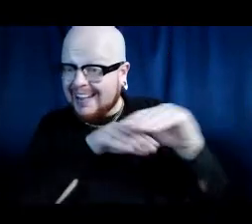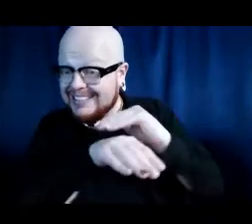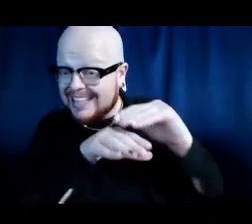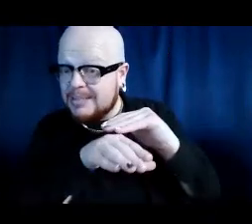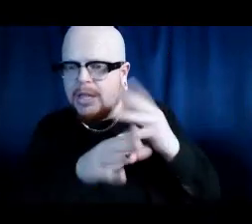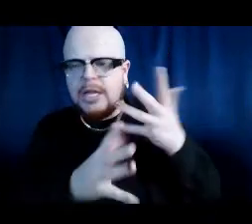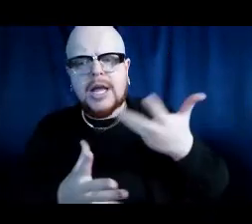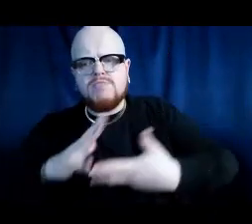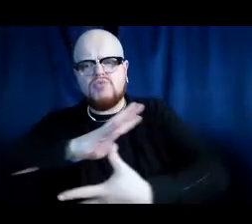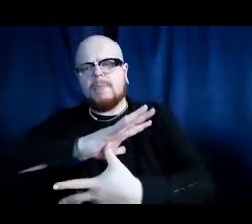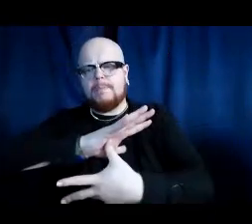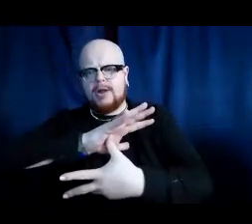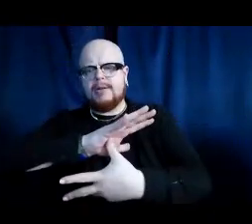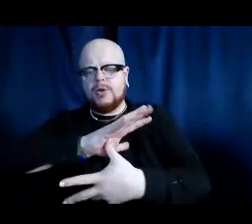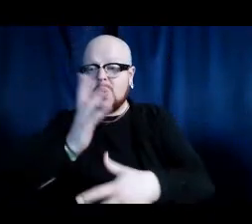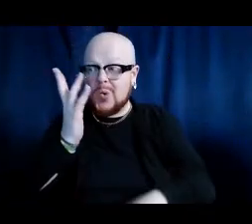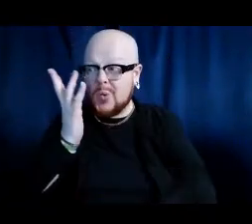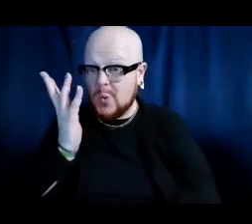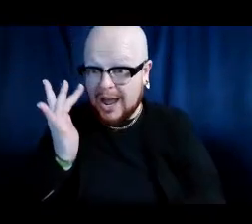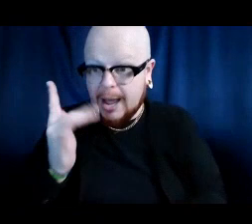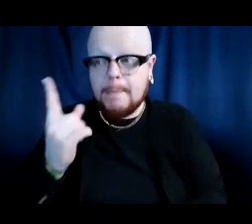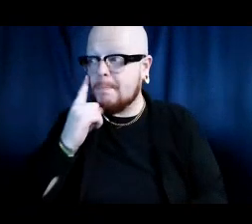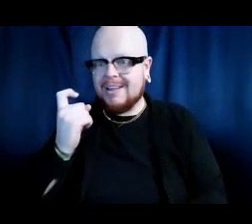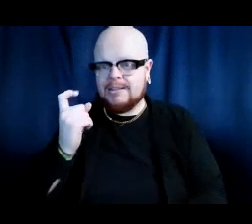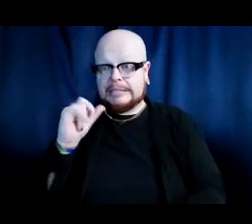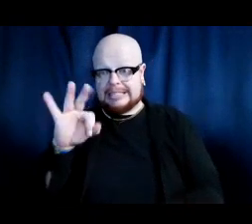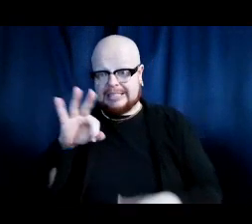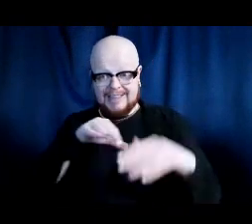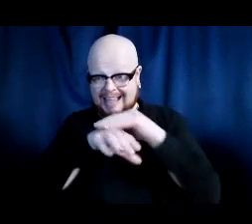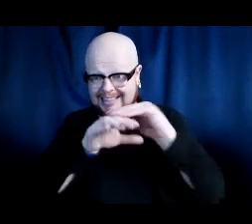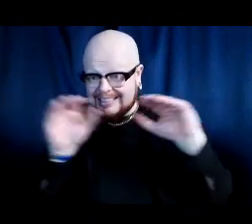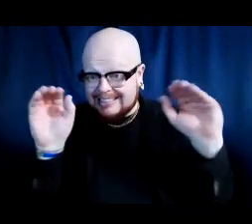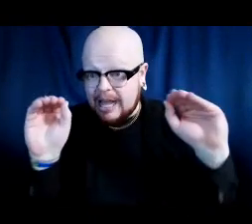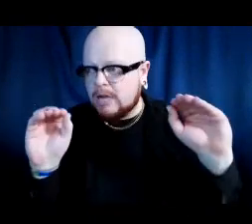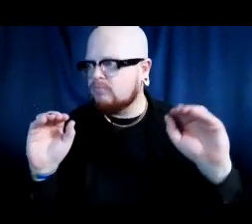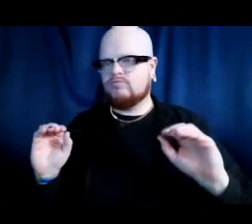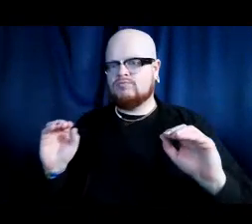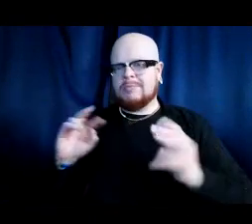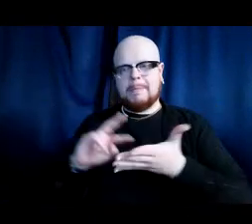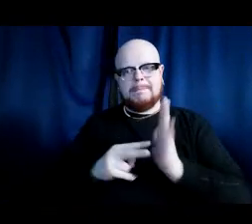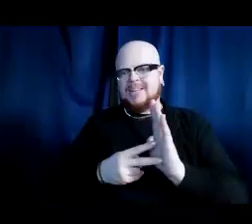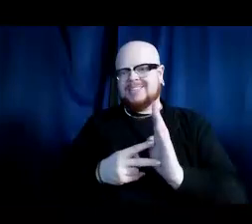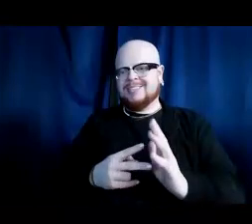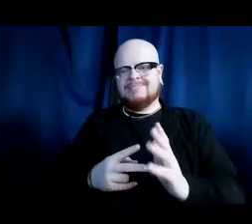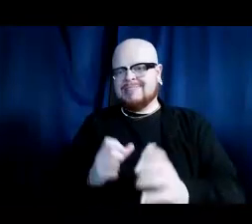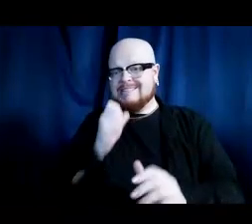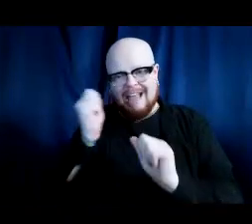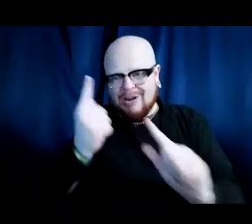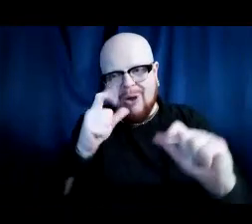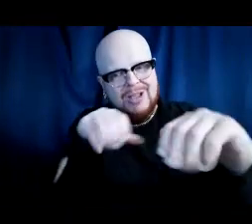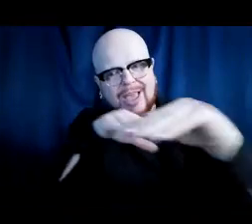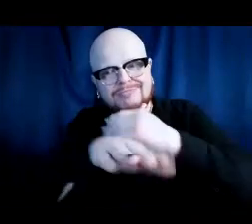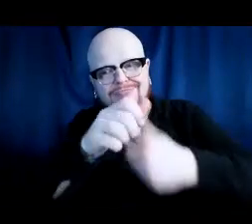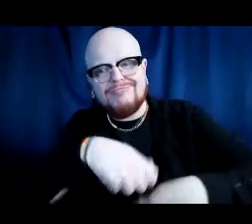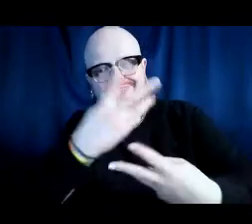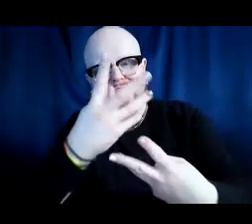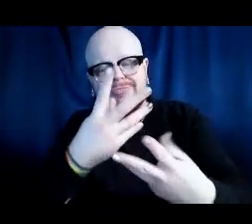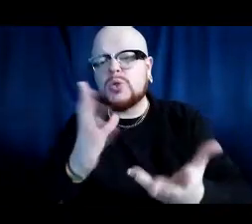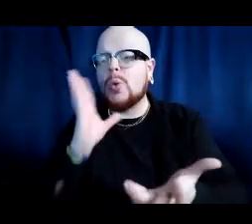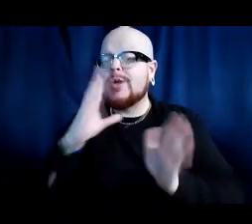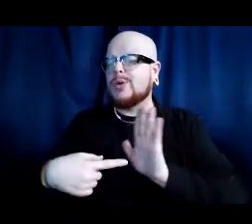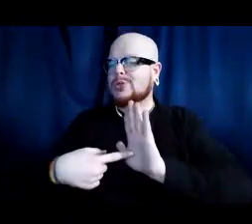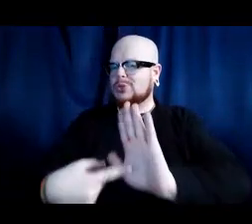we're here to share how it is possible to have both design and function. That's right, Shelly. So